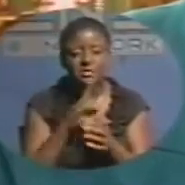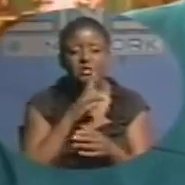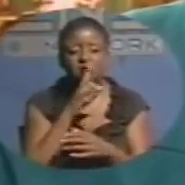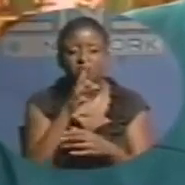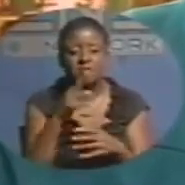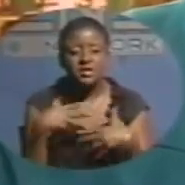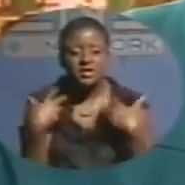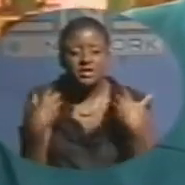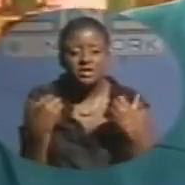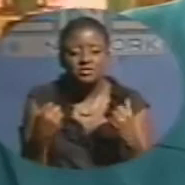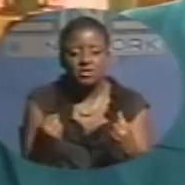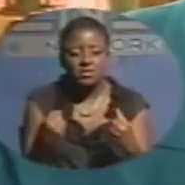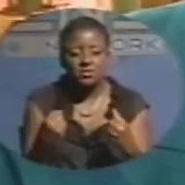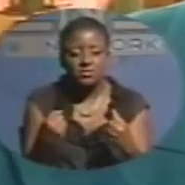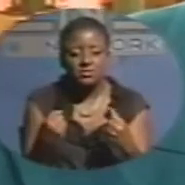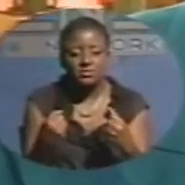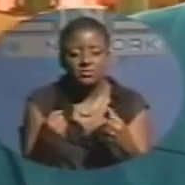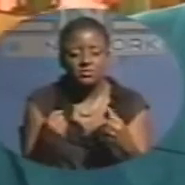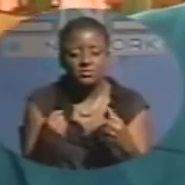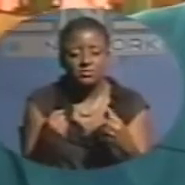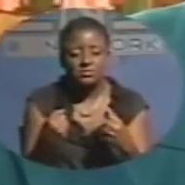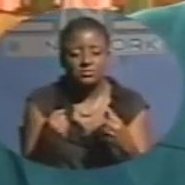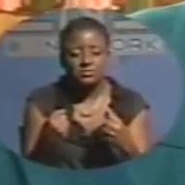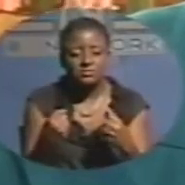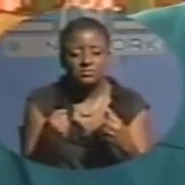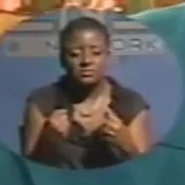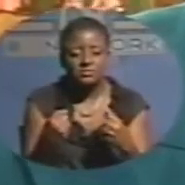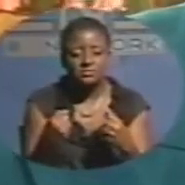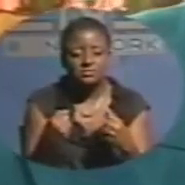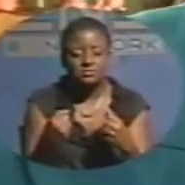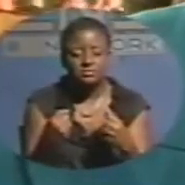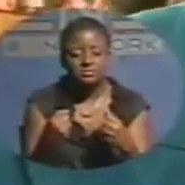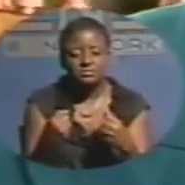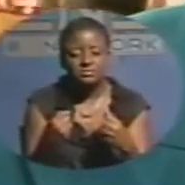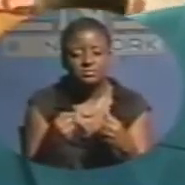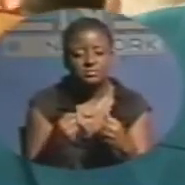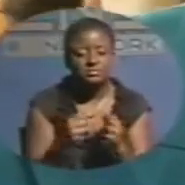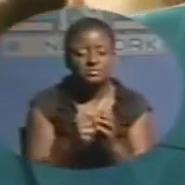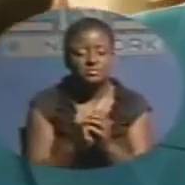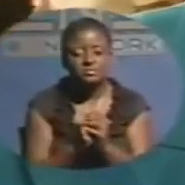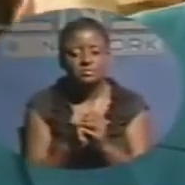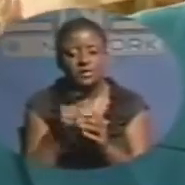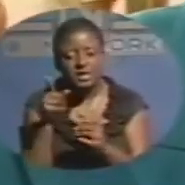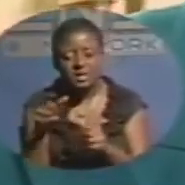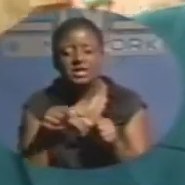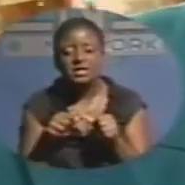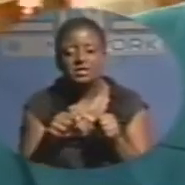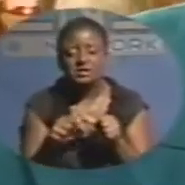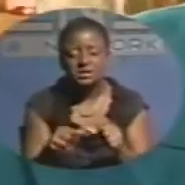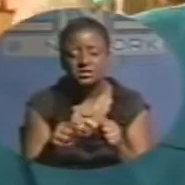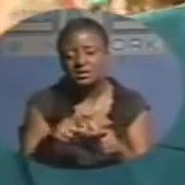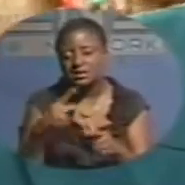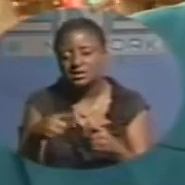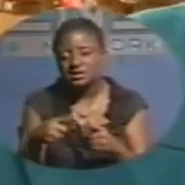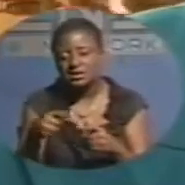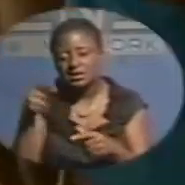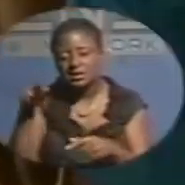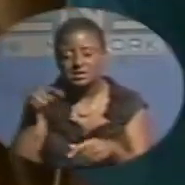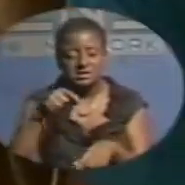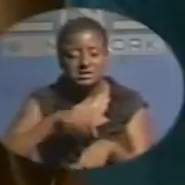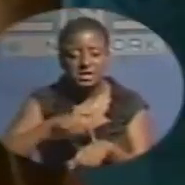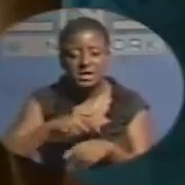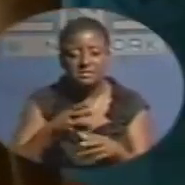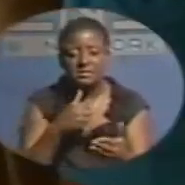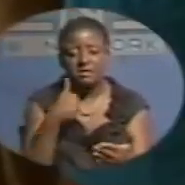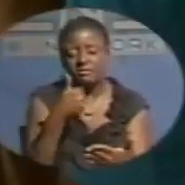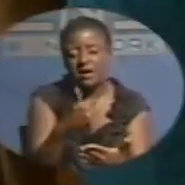us. Continued and continued until the time arrived that he's part of the relay team. So thank